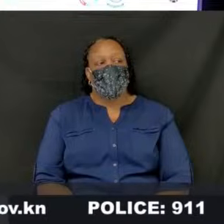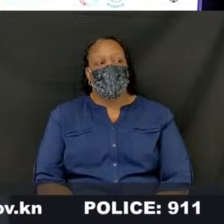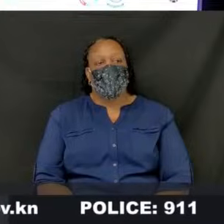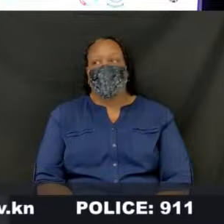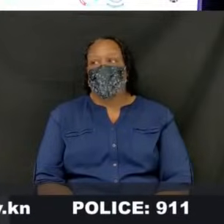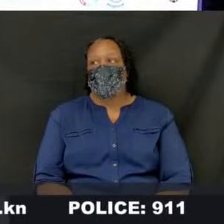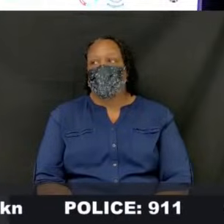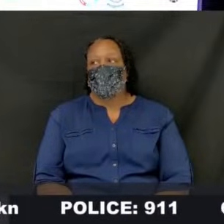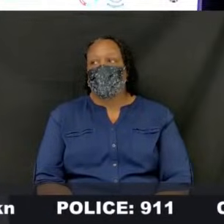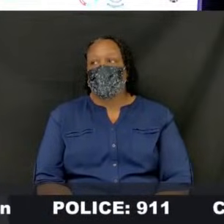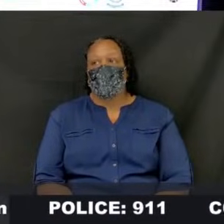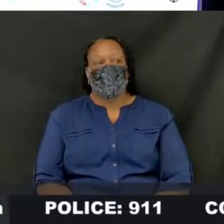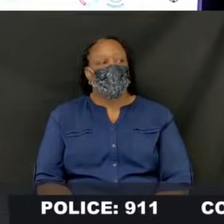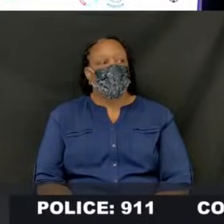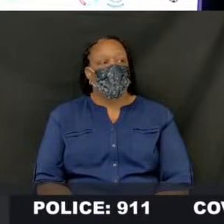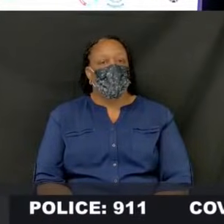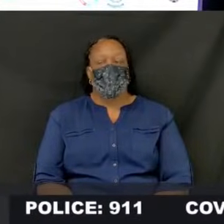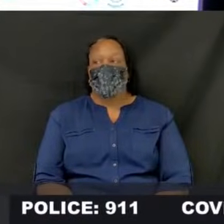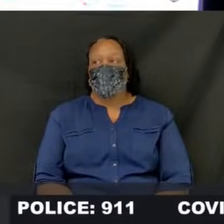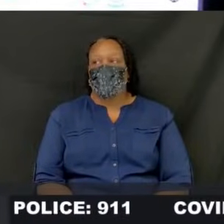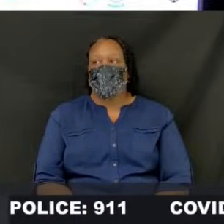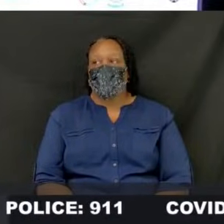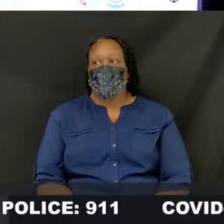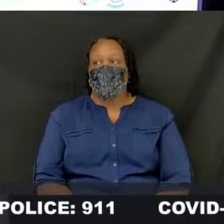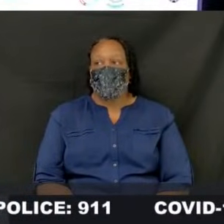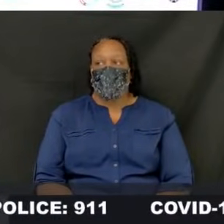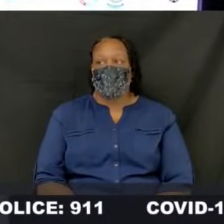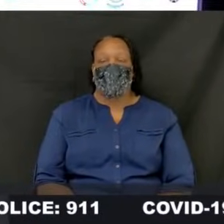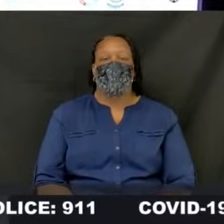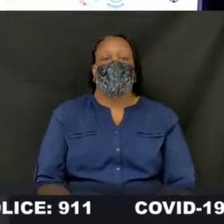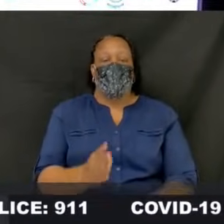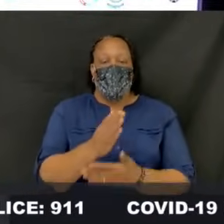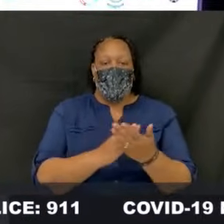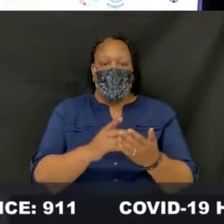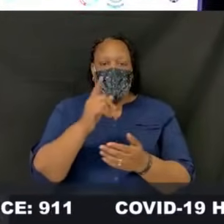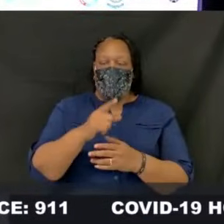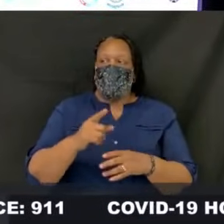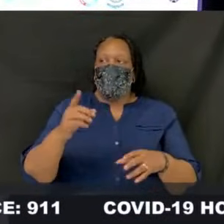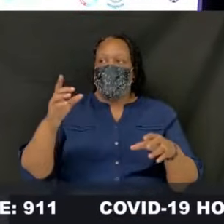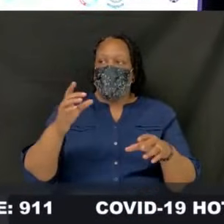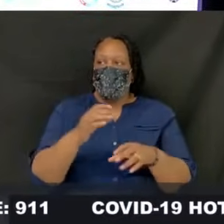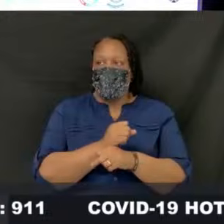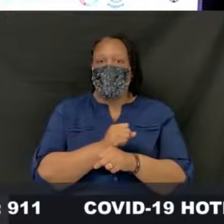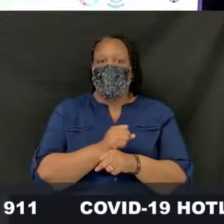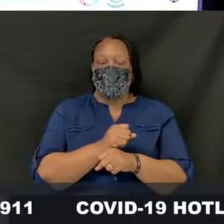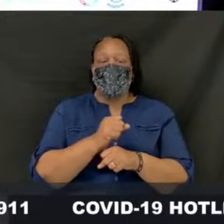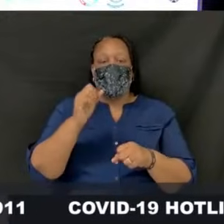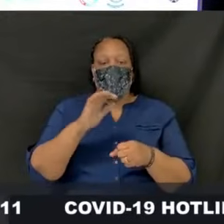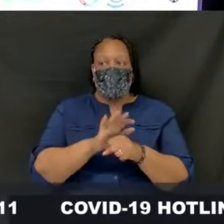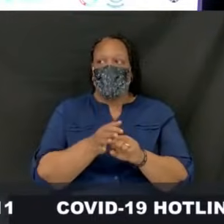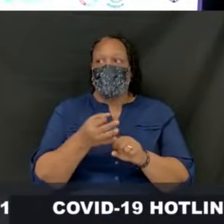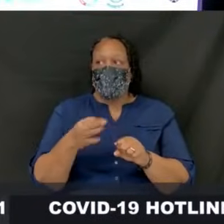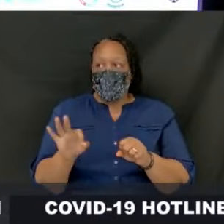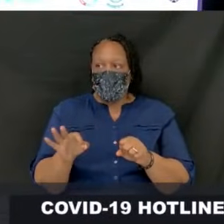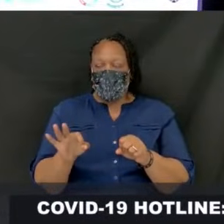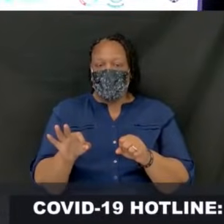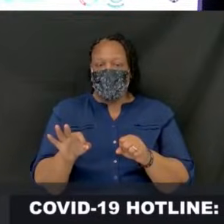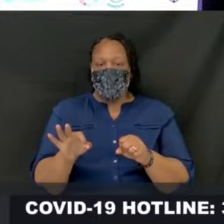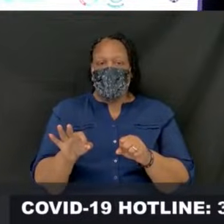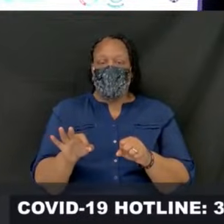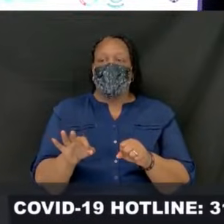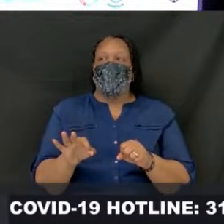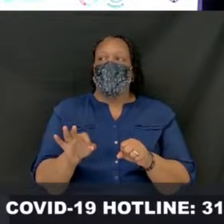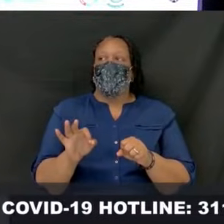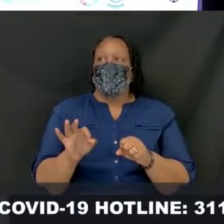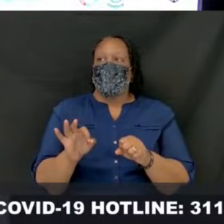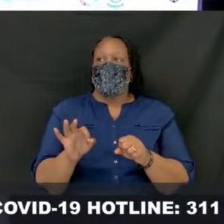I was COVID positive, got clearance on the 28th of August, and have been COVID free. Can